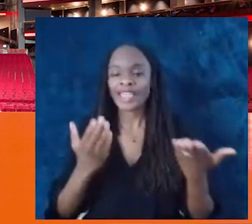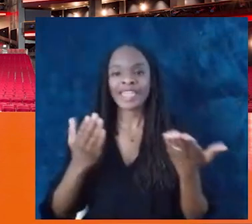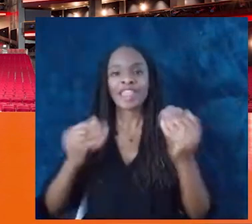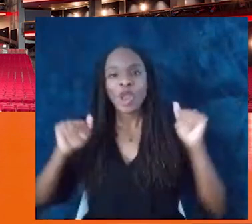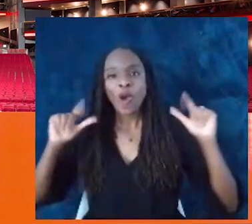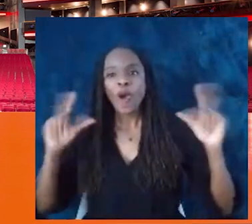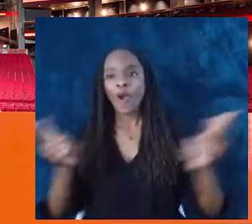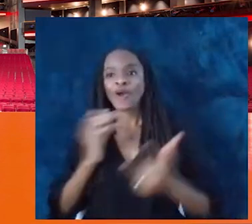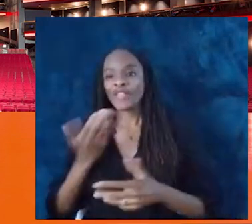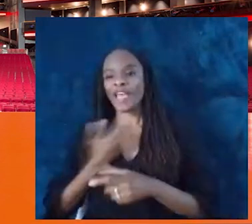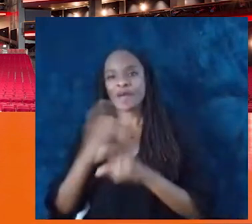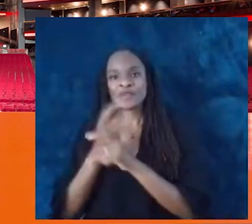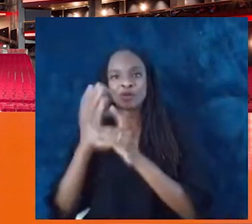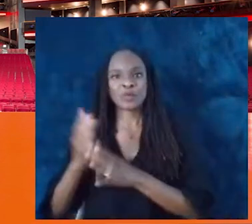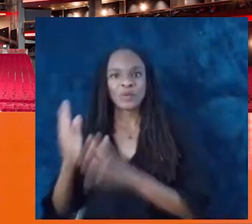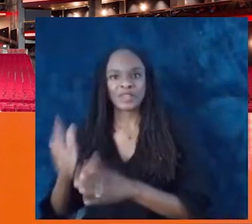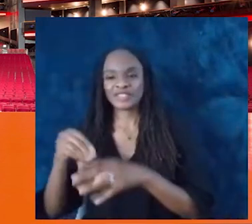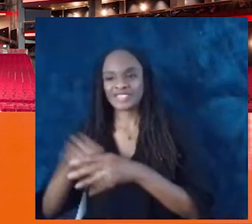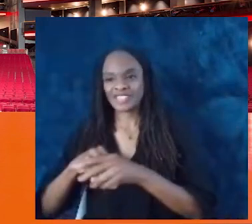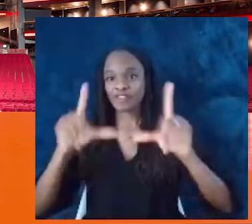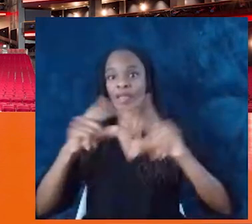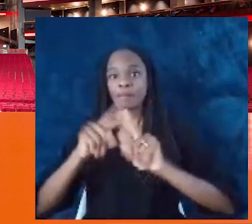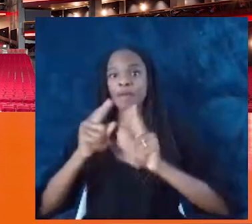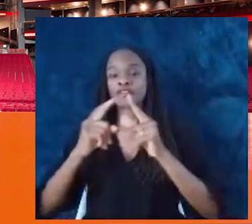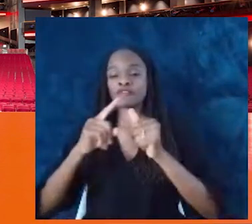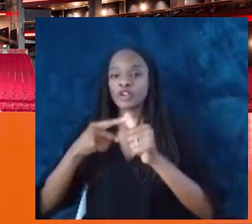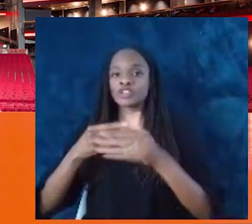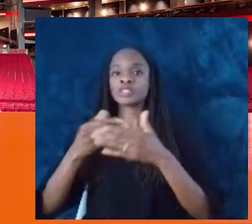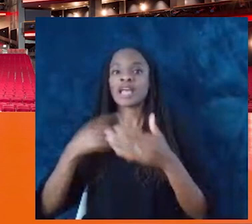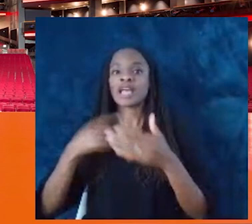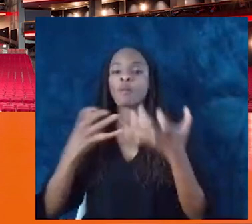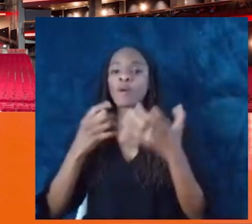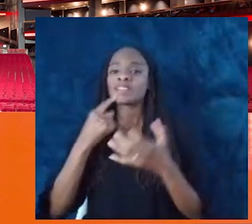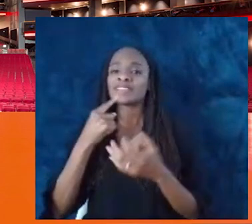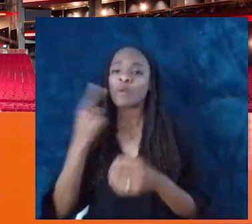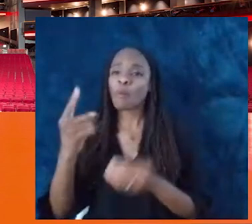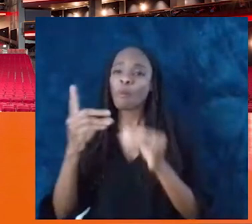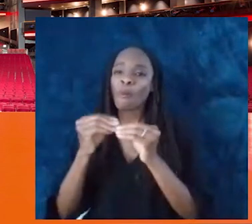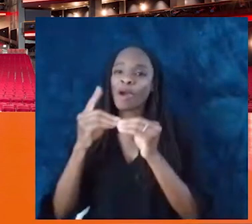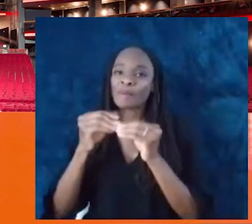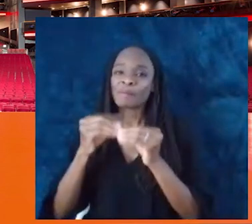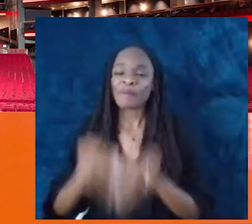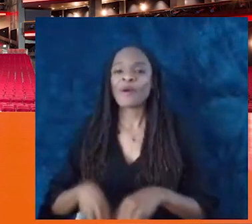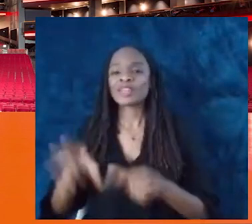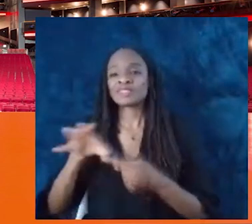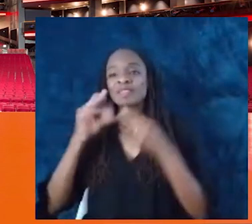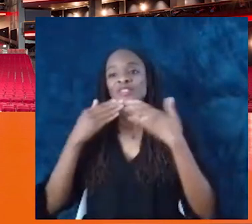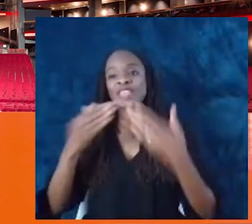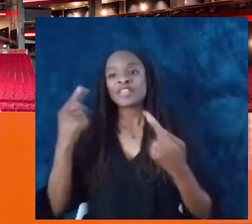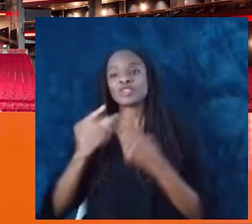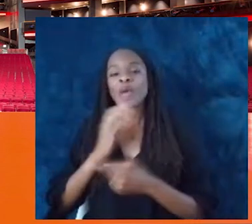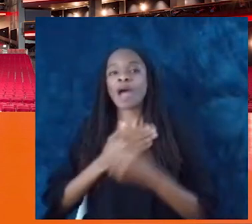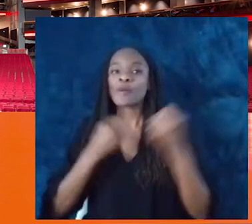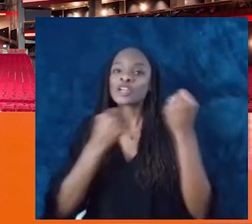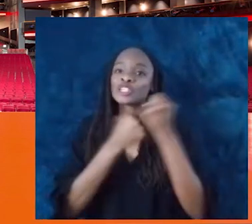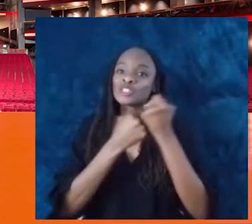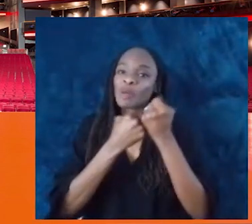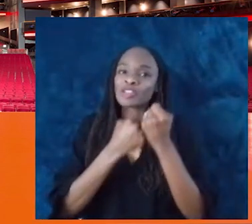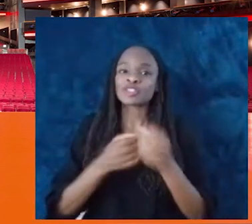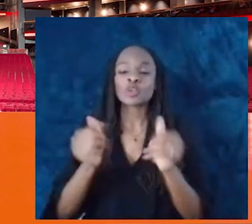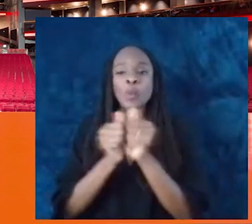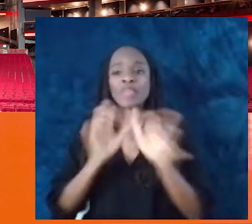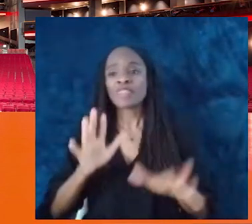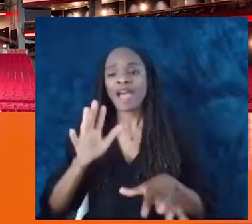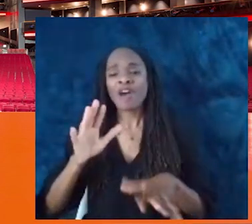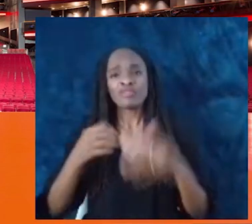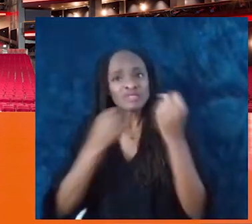winners into frame. But first, before I do that, I want to give one more special thank you to our sponsors, because without you guys, we wouldn't be able to